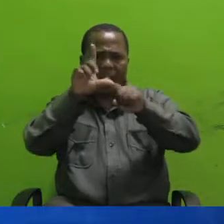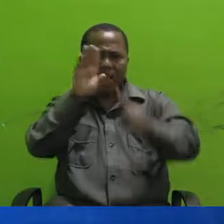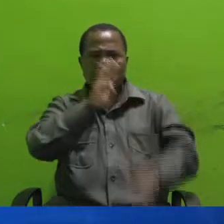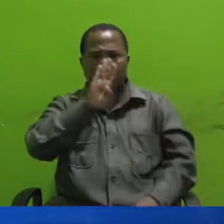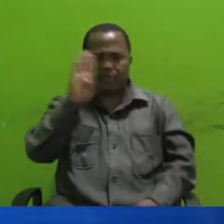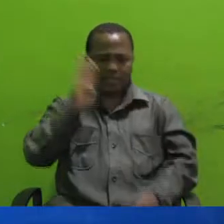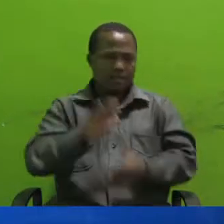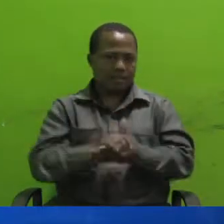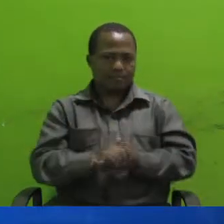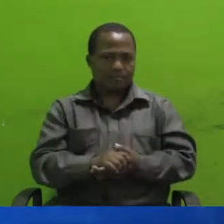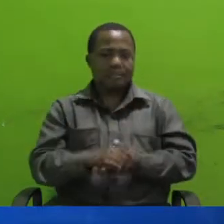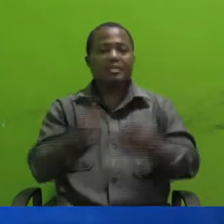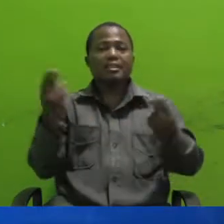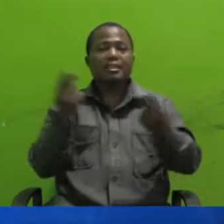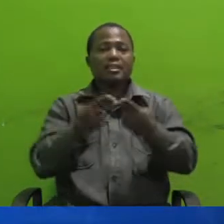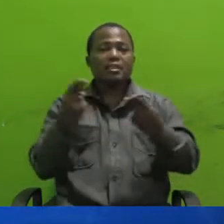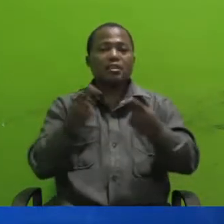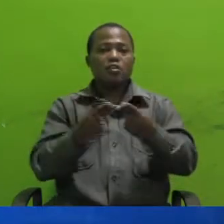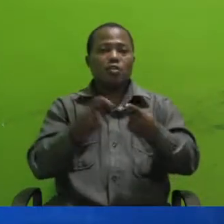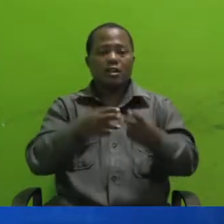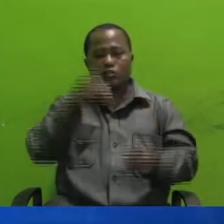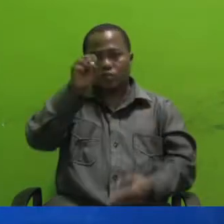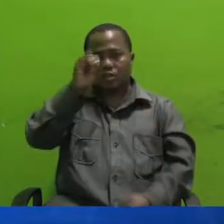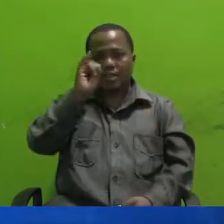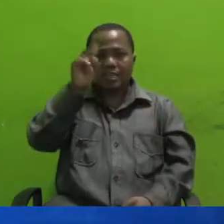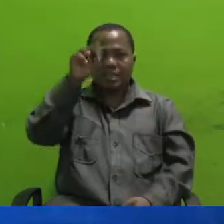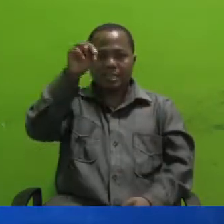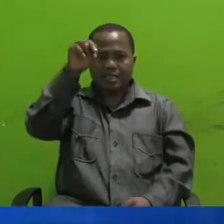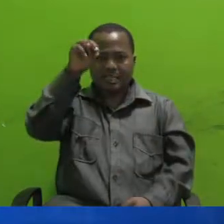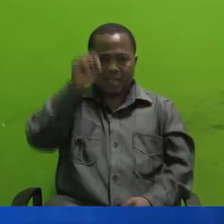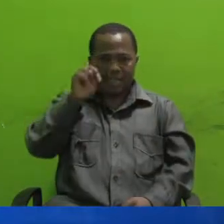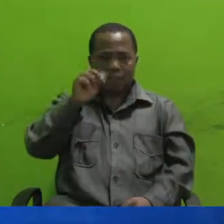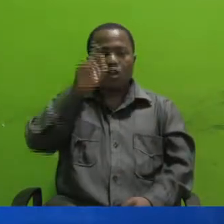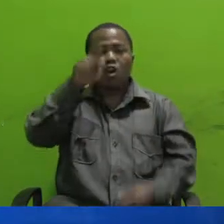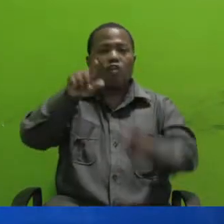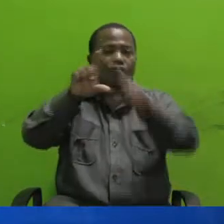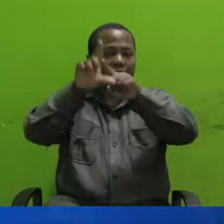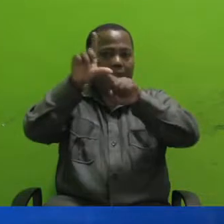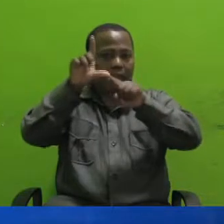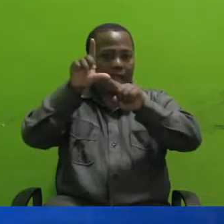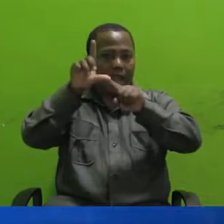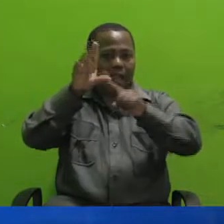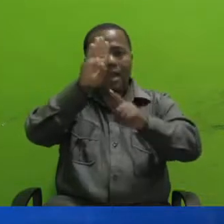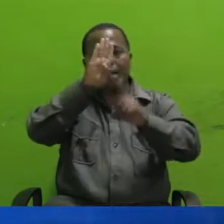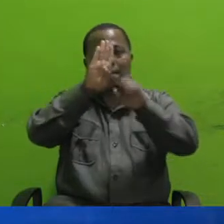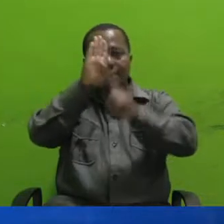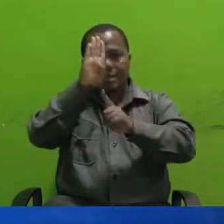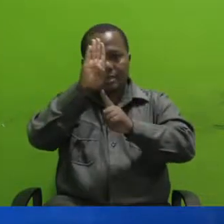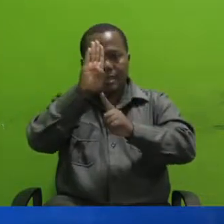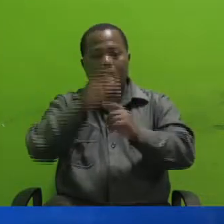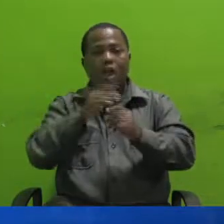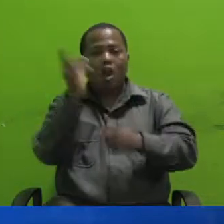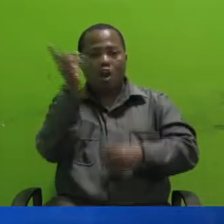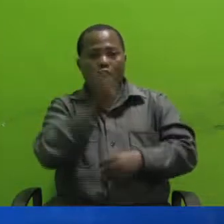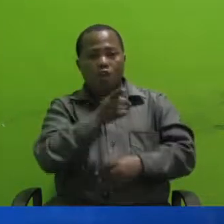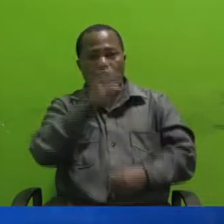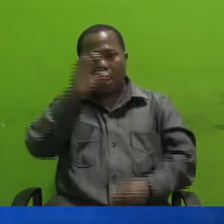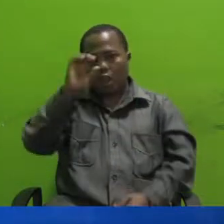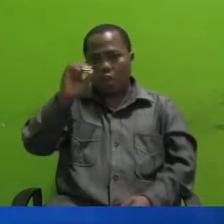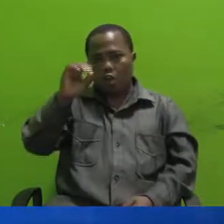beta is equal to sine of angle beta over